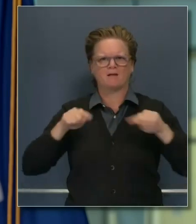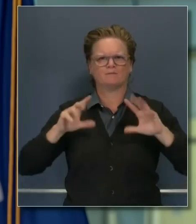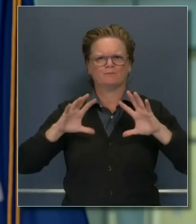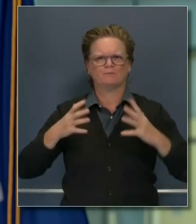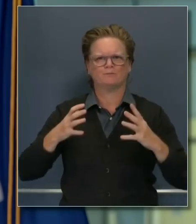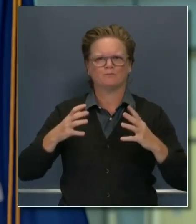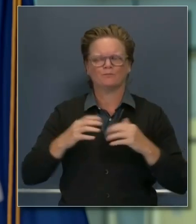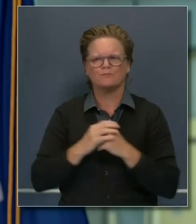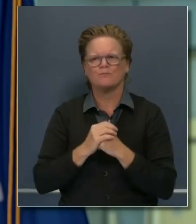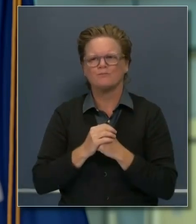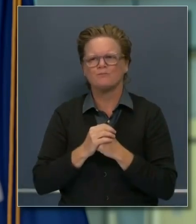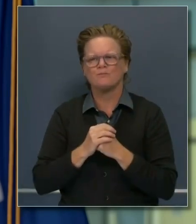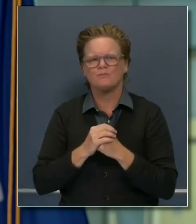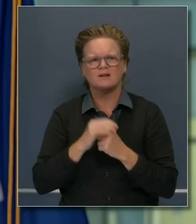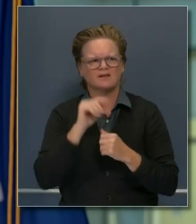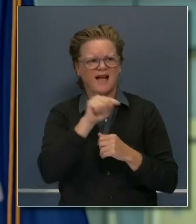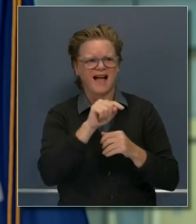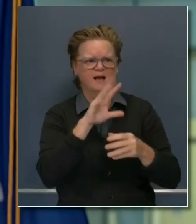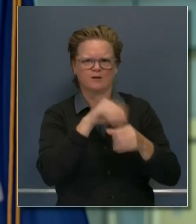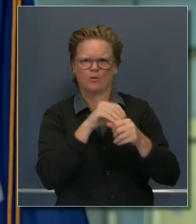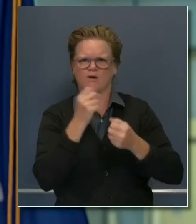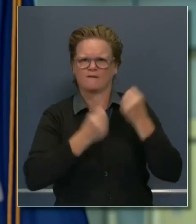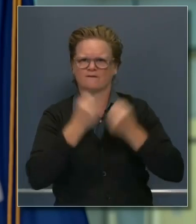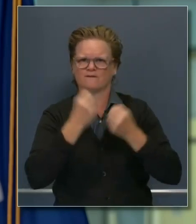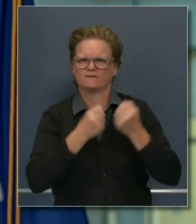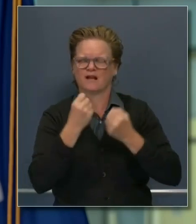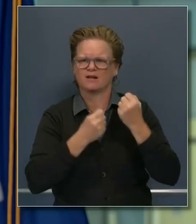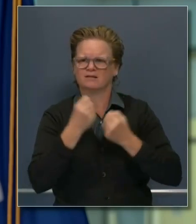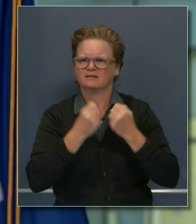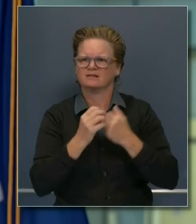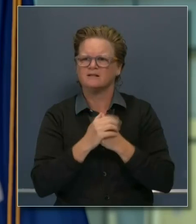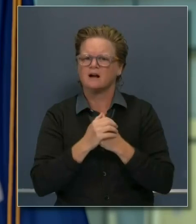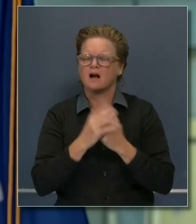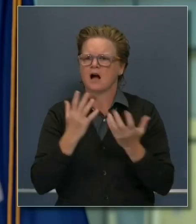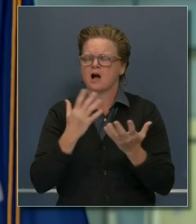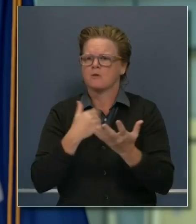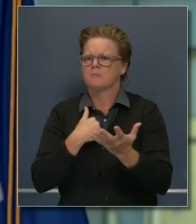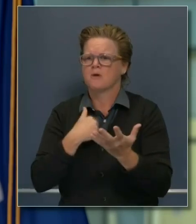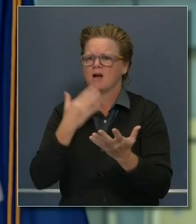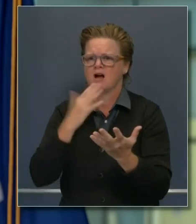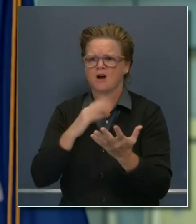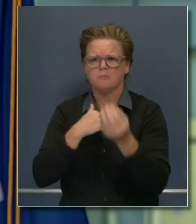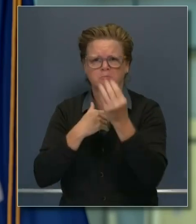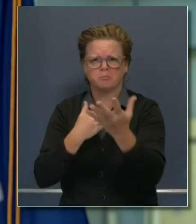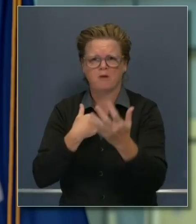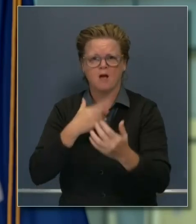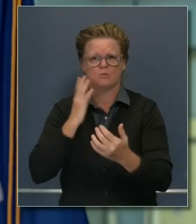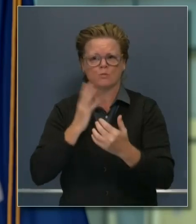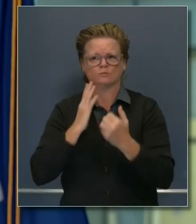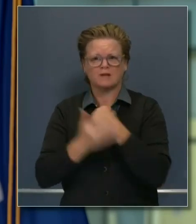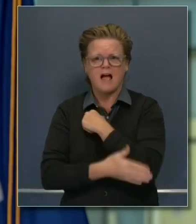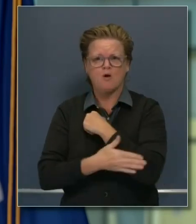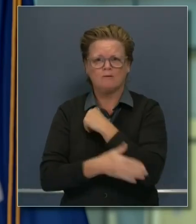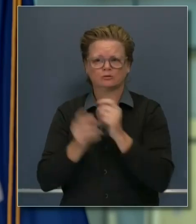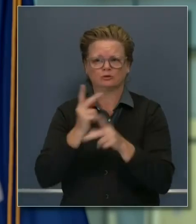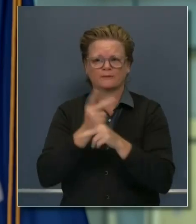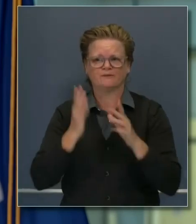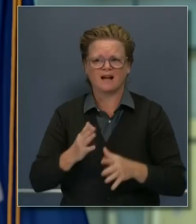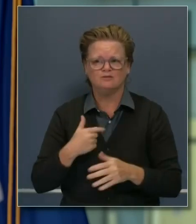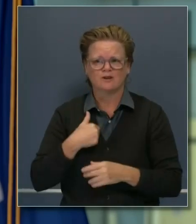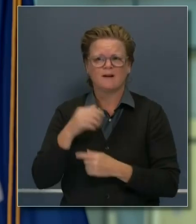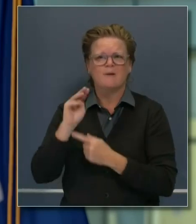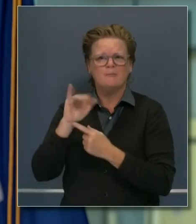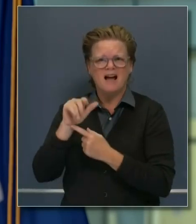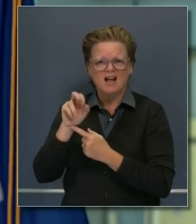may not be familiar, but I was very proud of the work I did as a county supervisor, as mayor, where we took